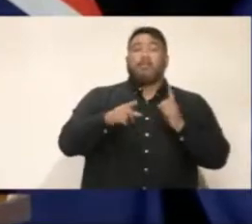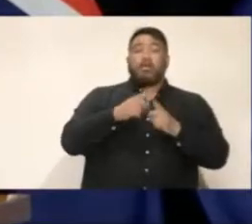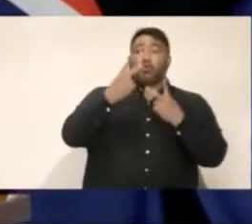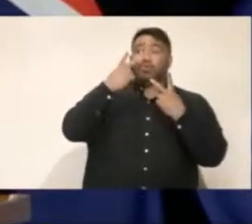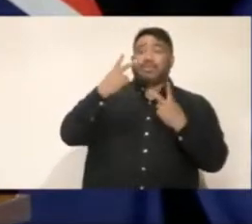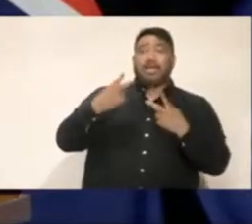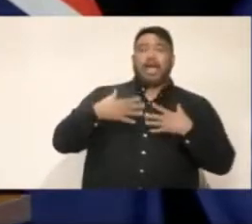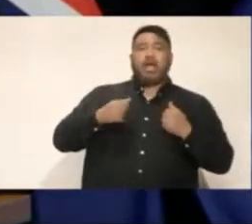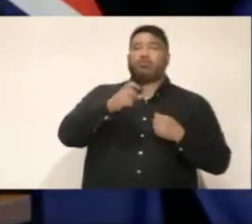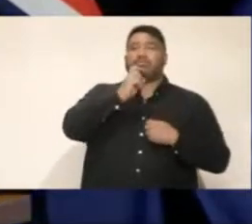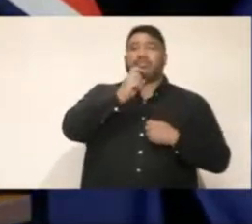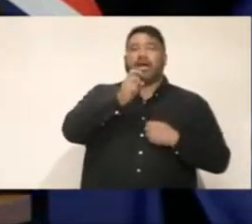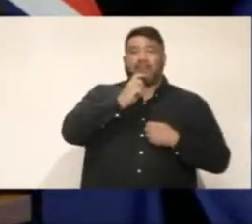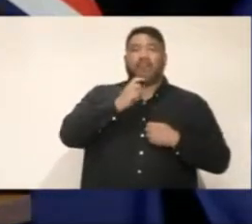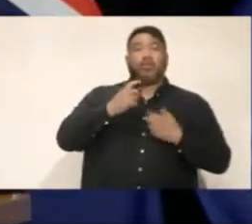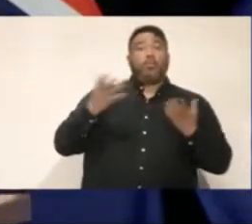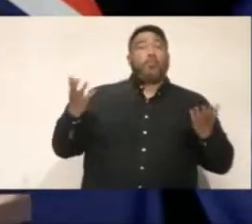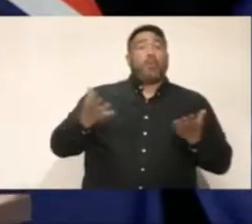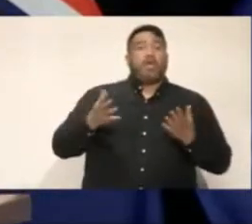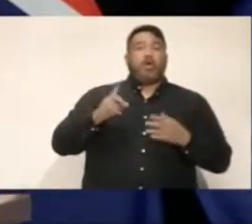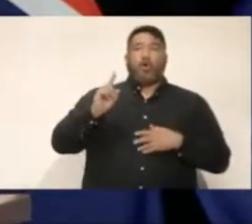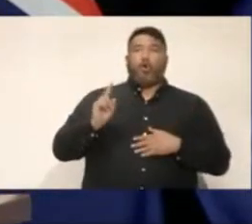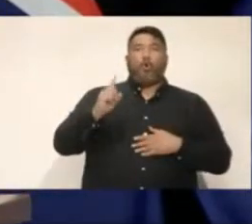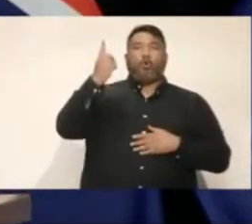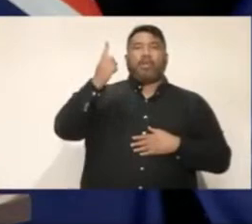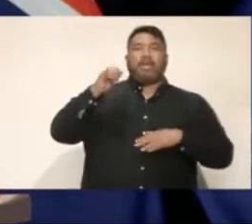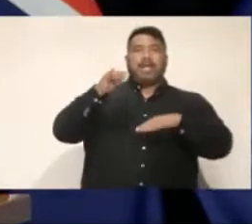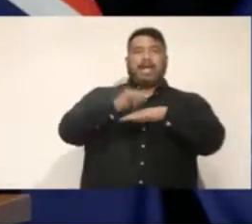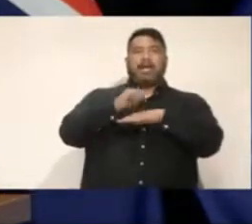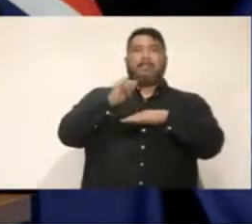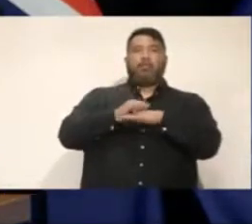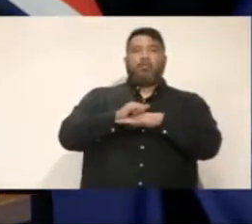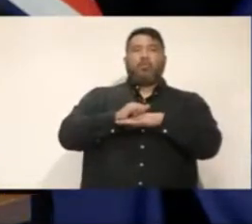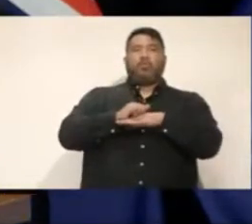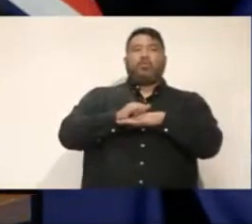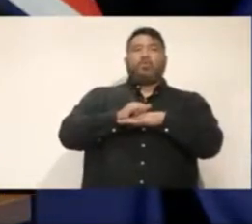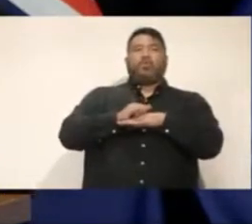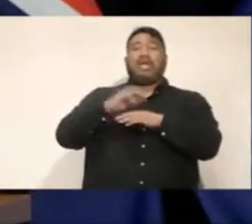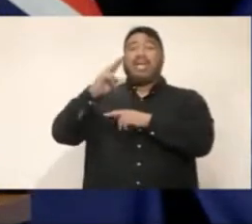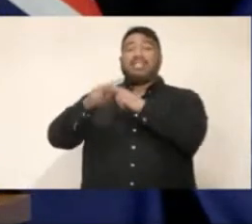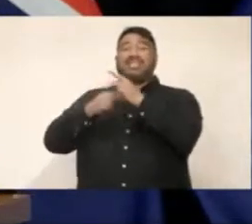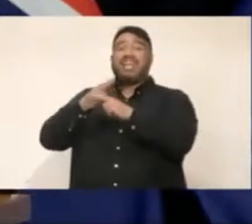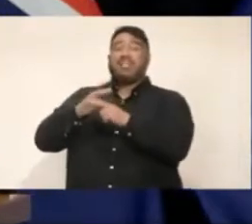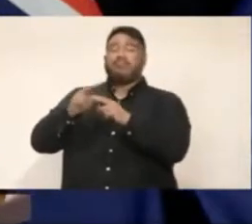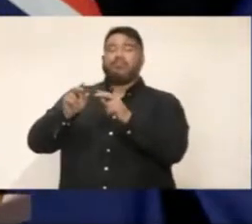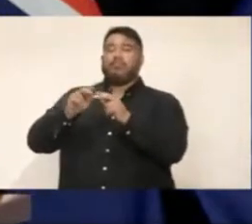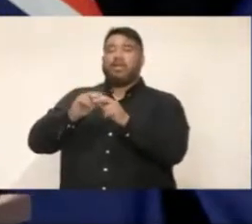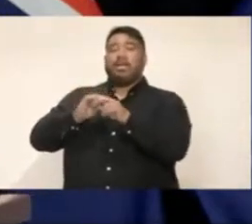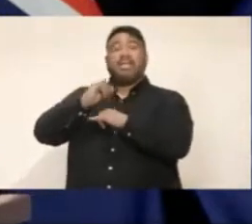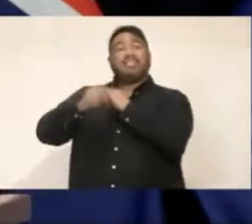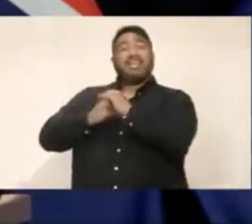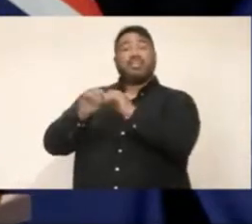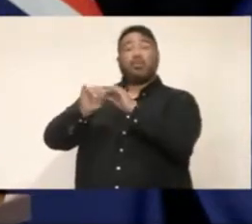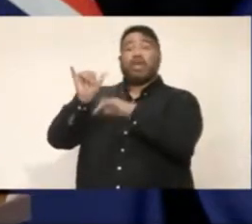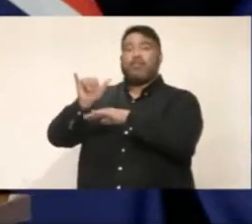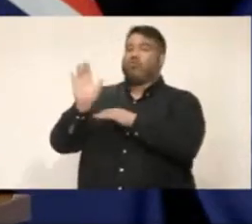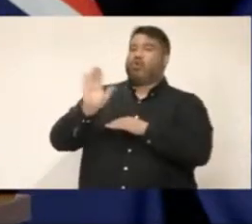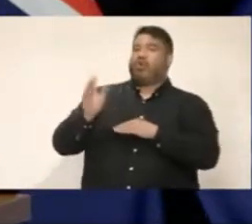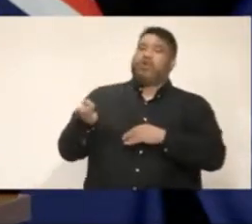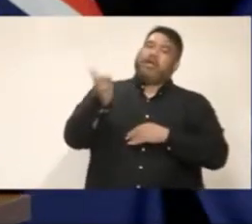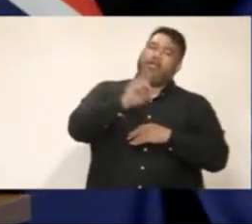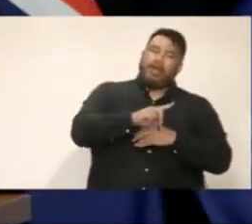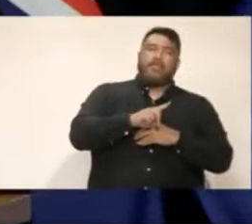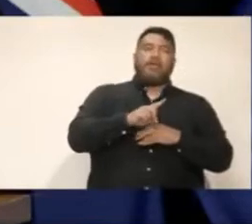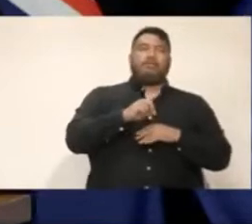visible at Auckland Airport Domestic Terminal to provide health information and to remind people that no one who is sick should